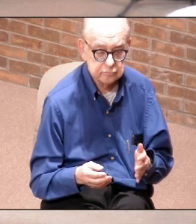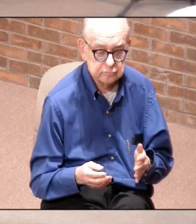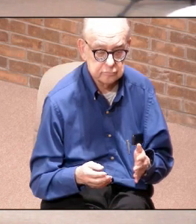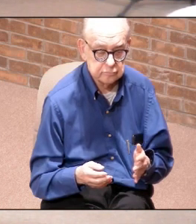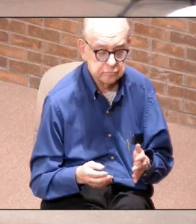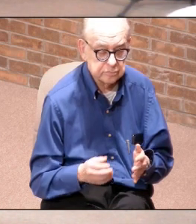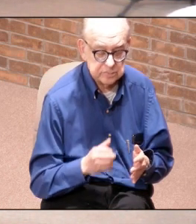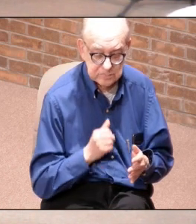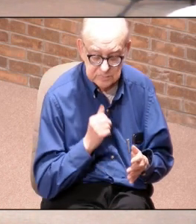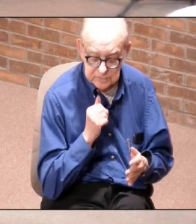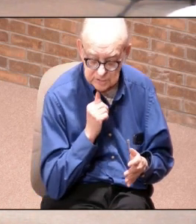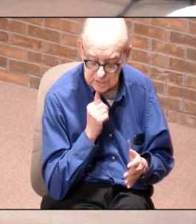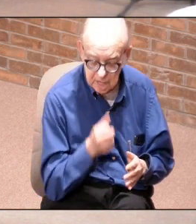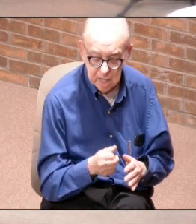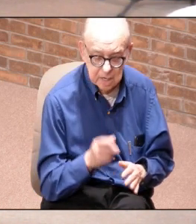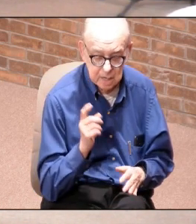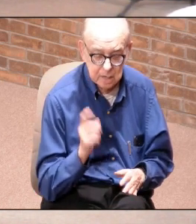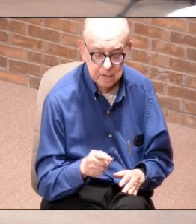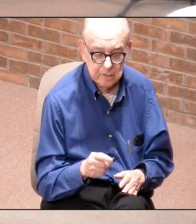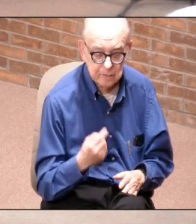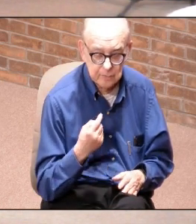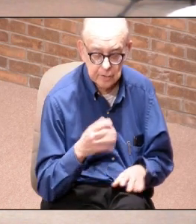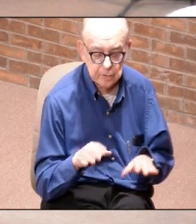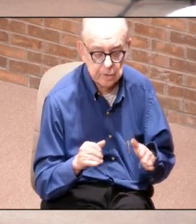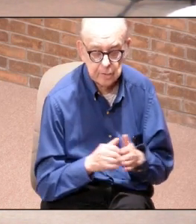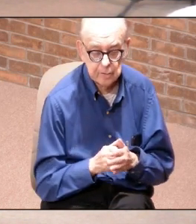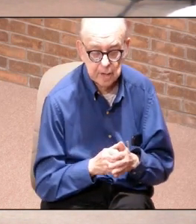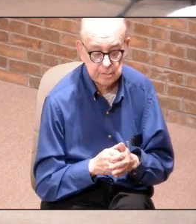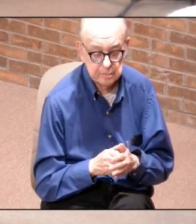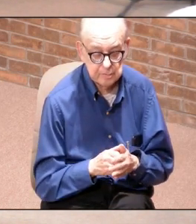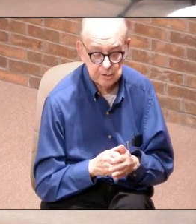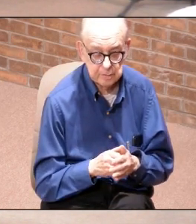And it wasn't really necessary for you to do that.